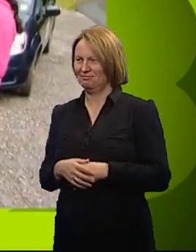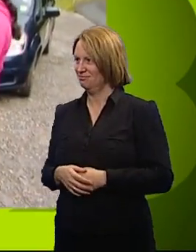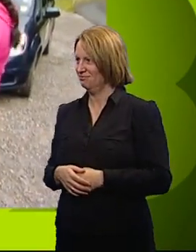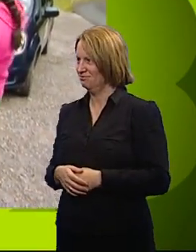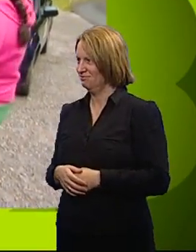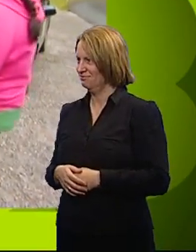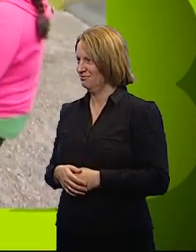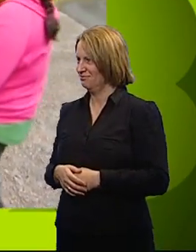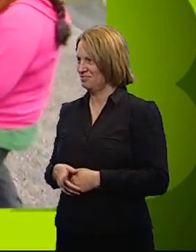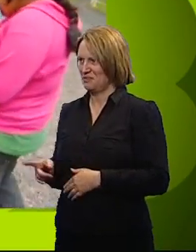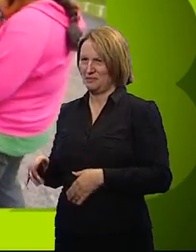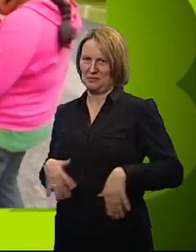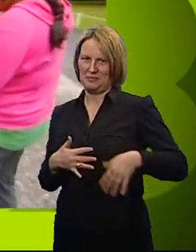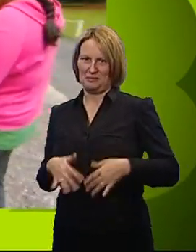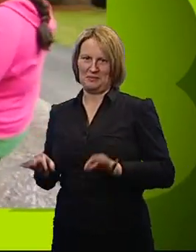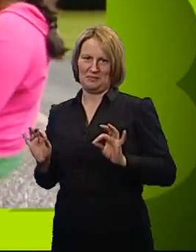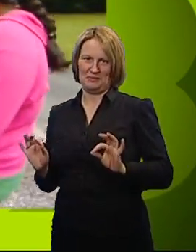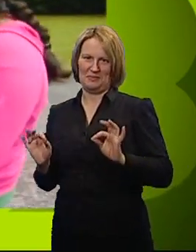guys?